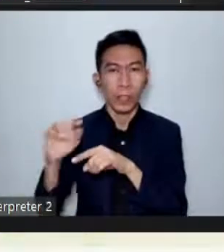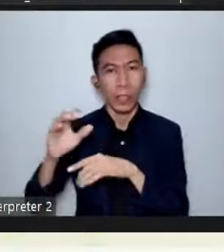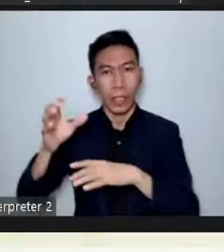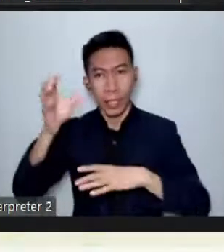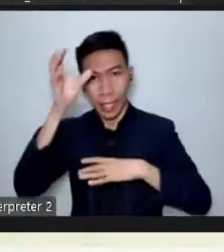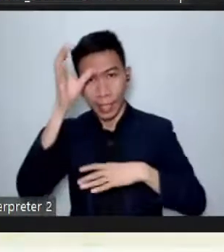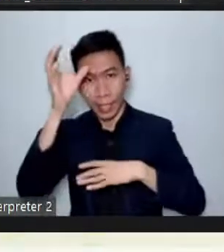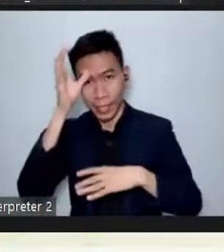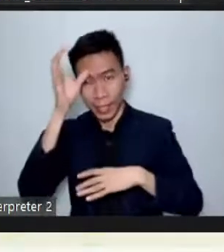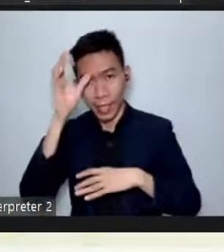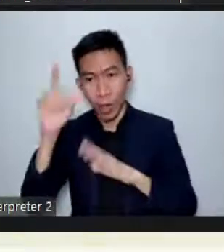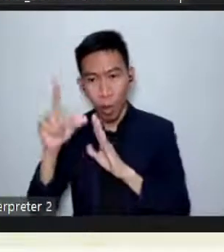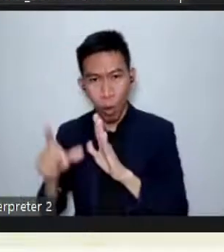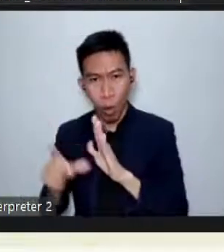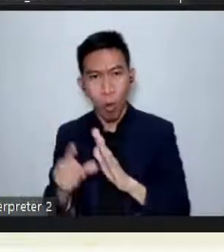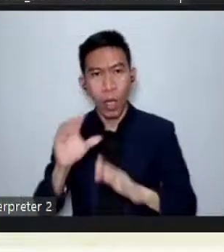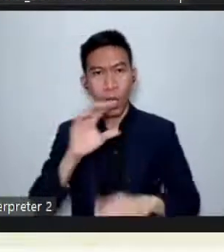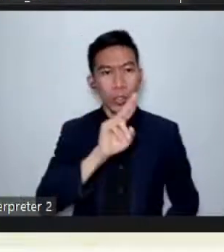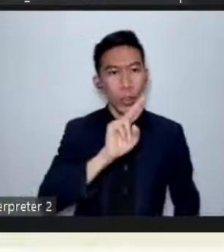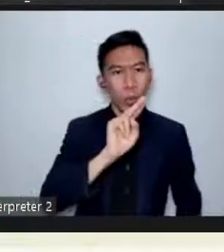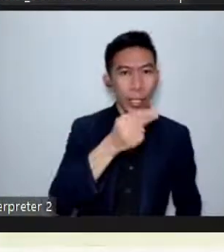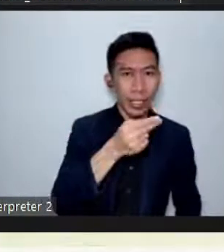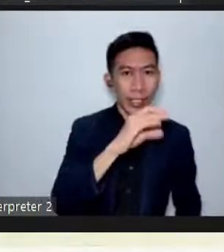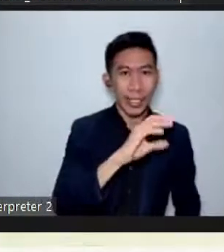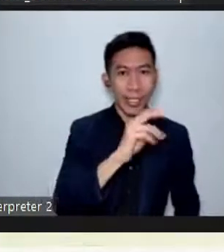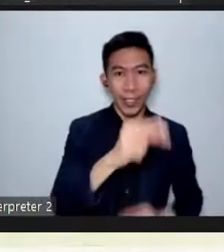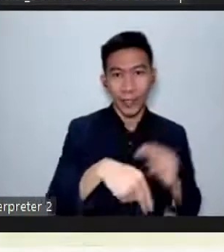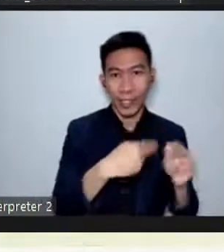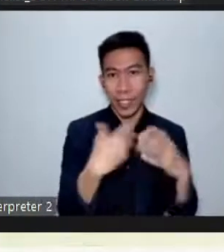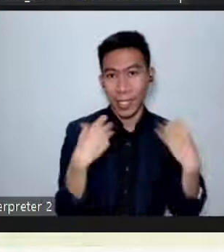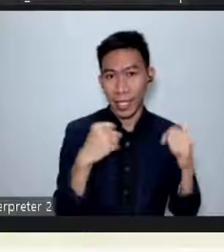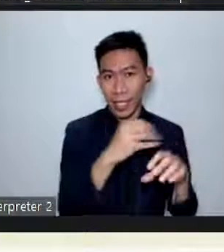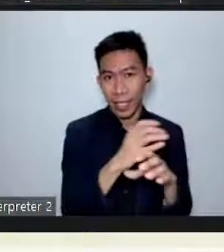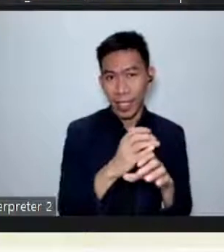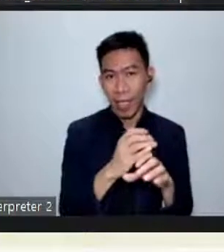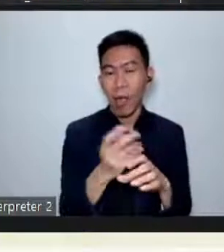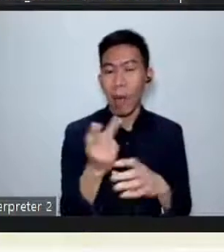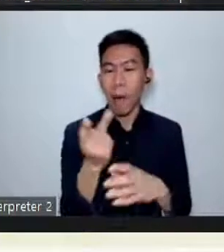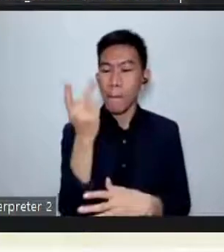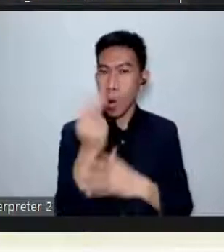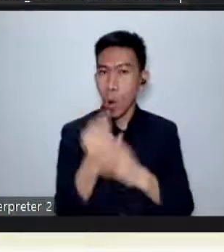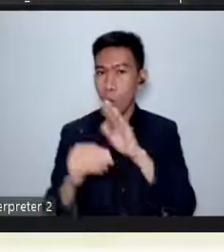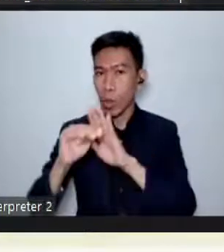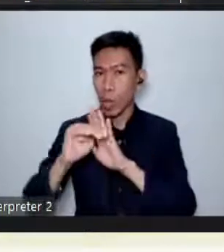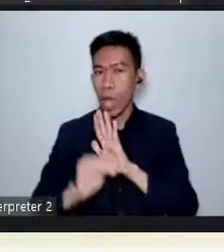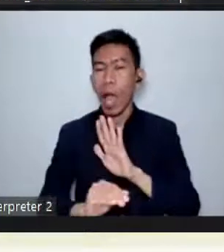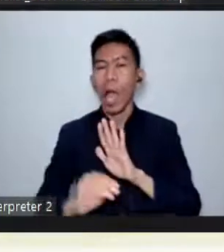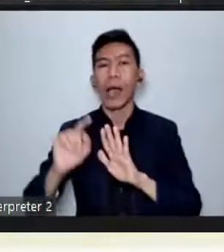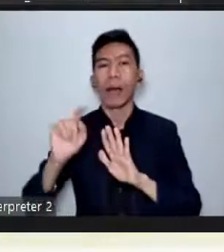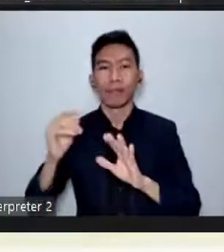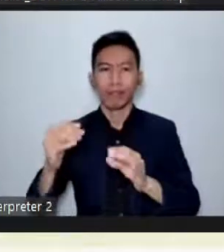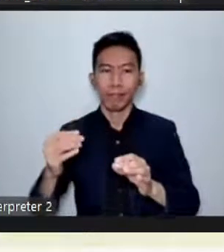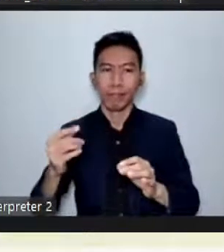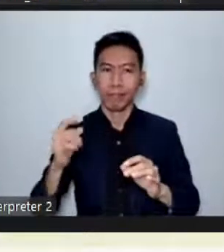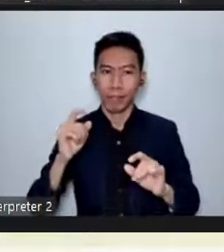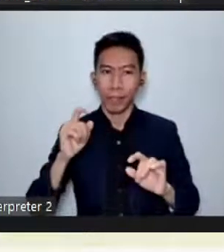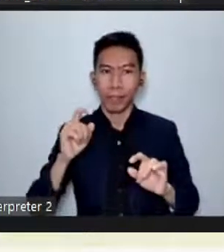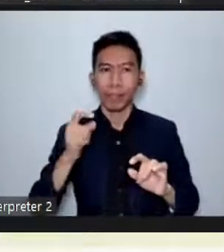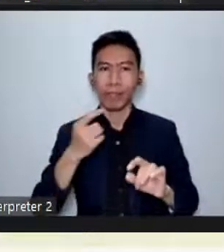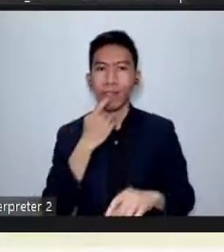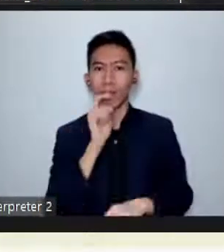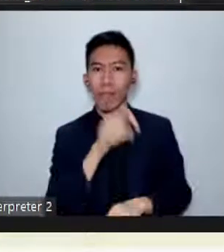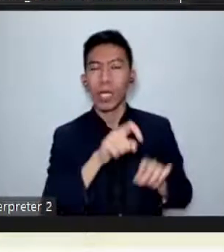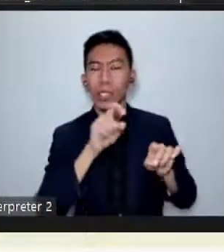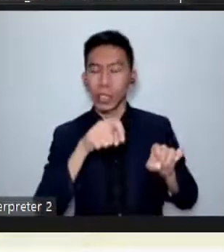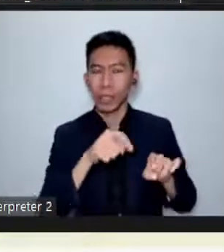law and the UHC, should allow us to put in a lot of effort into multi-sectoral work that will